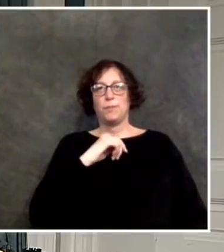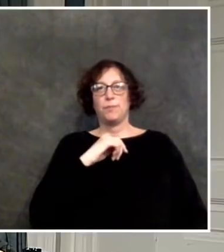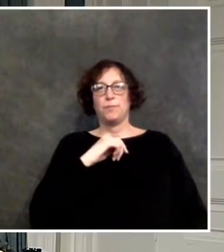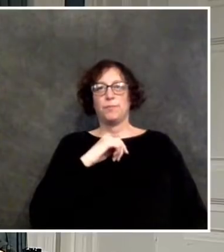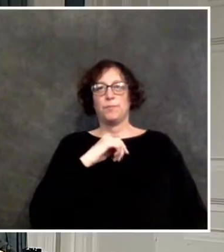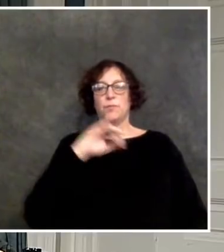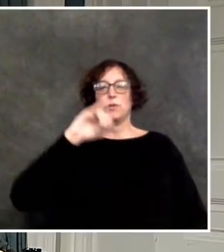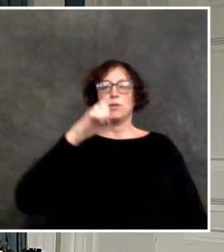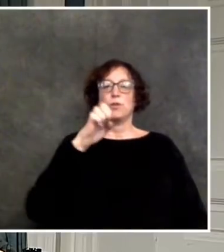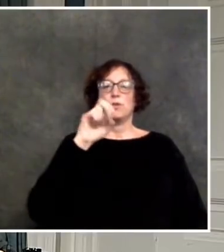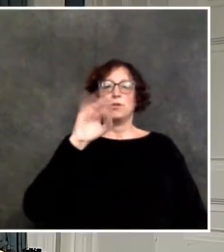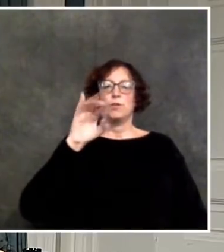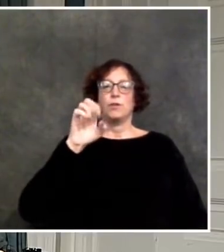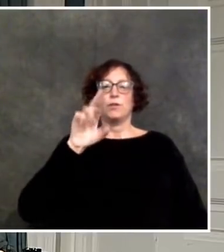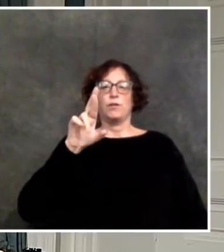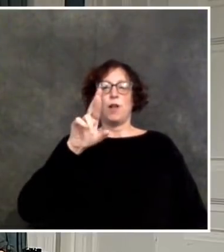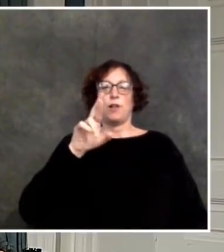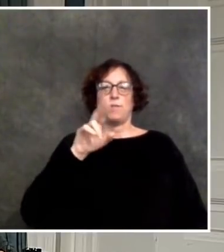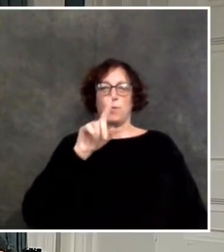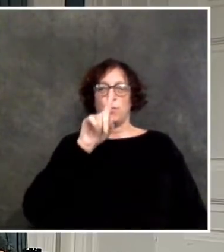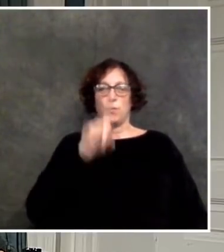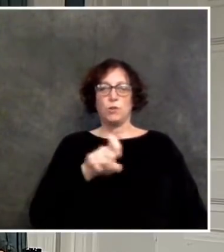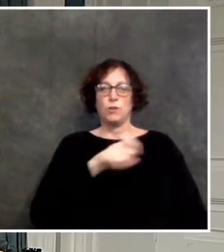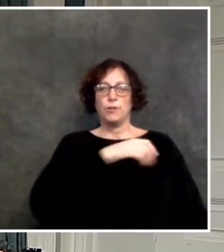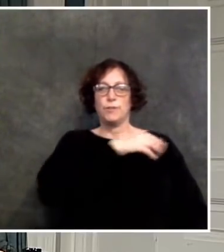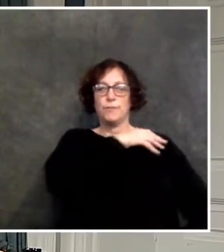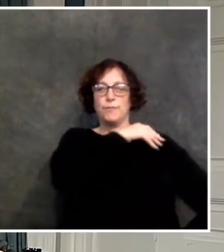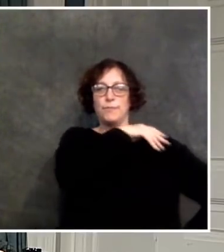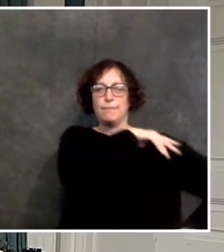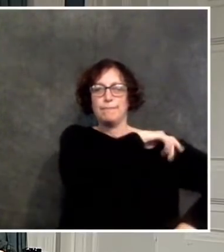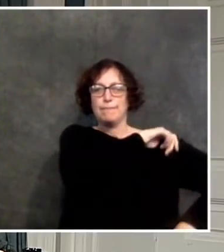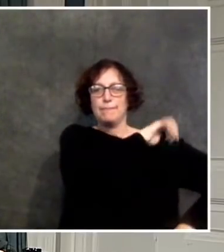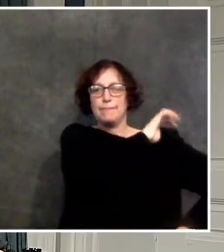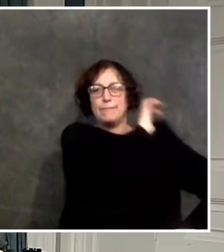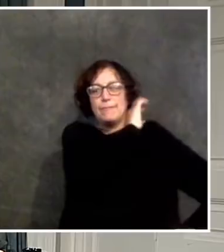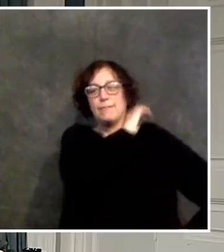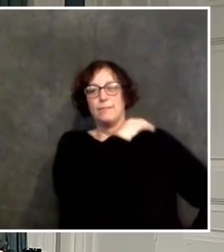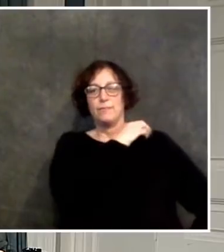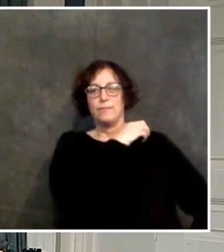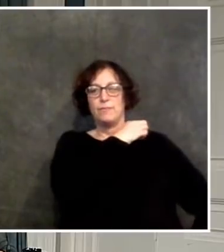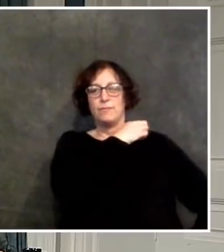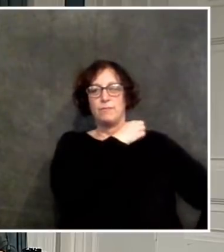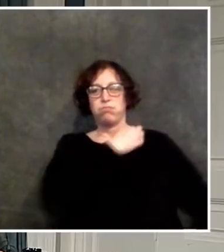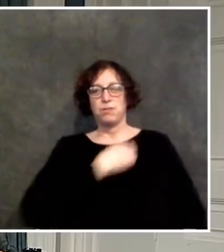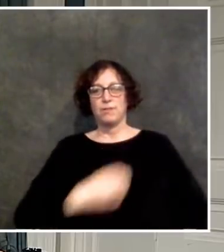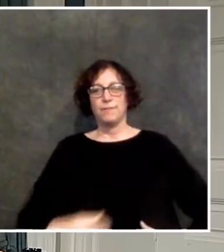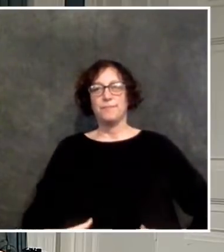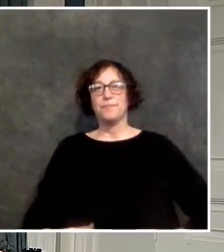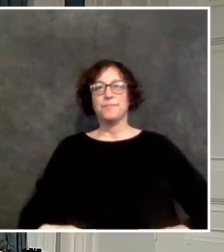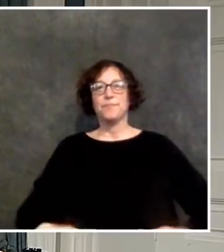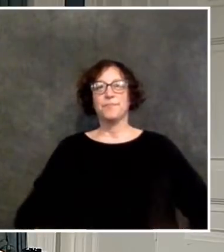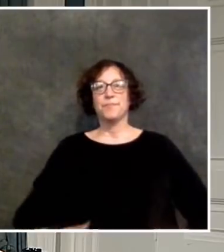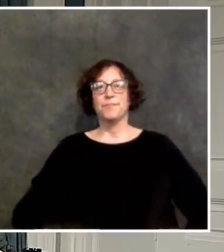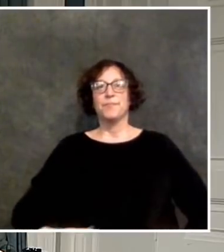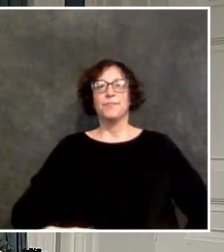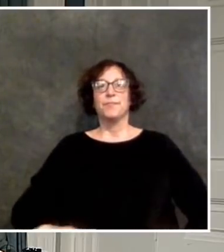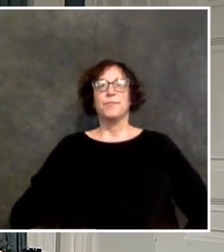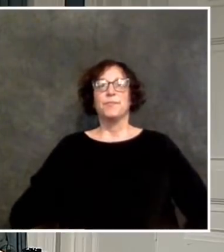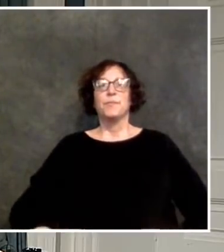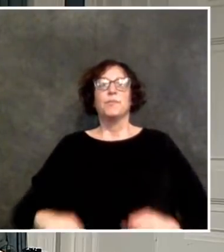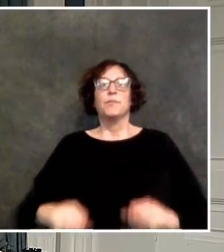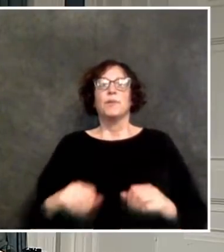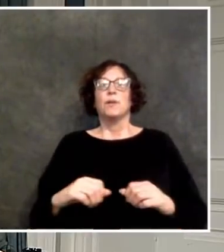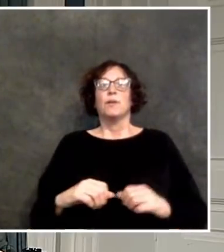Jennifer. Hello, can you hear me? Yes, Jennifer. Thanks very much. I was wondering whether the city has had any discussions